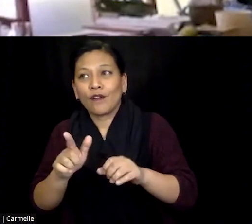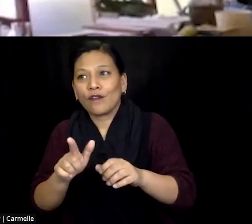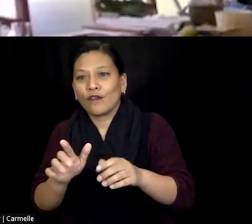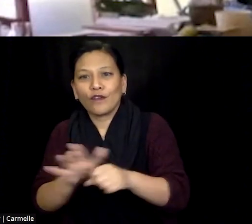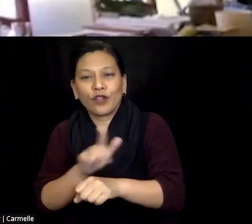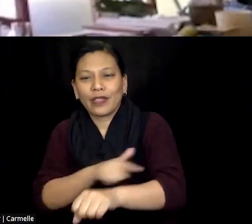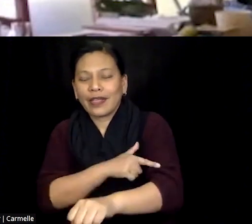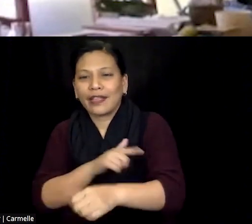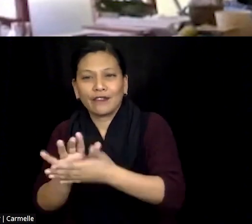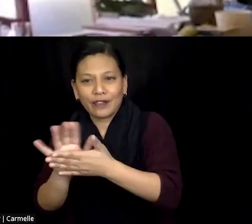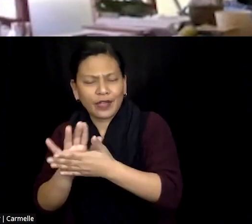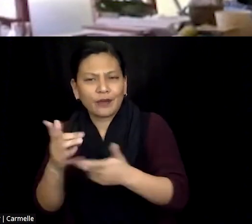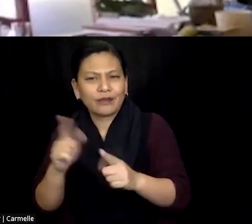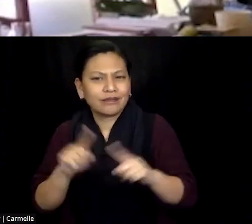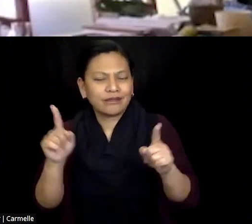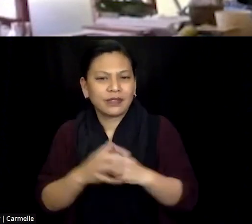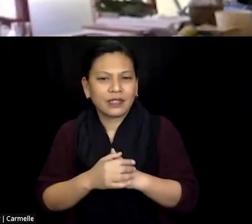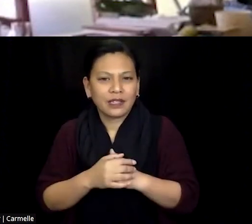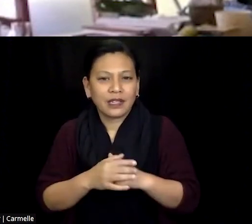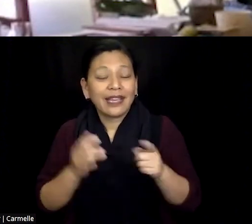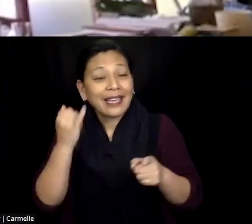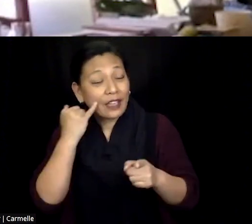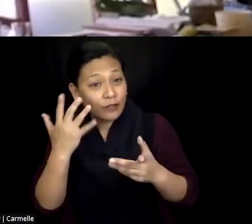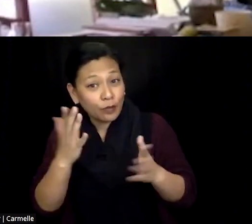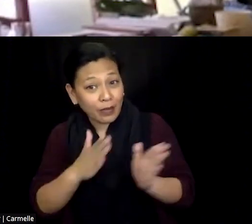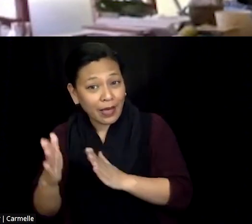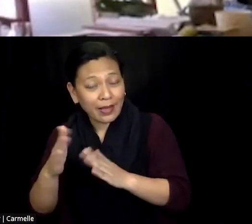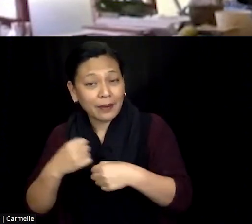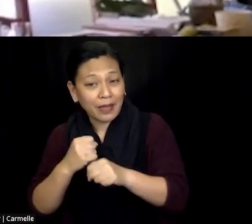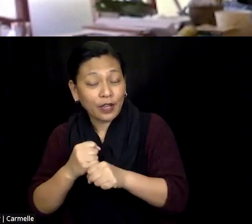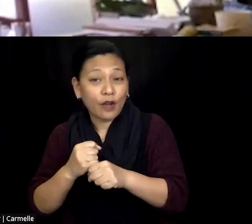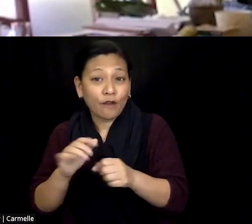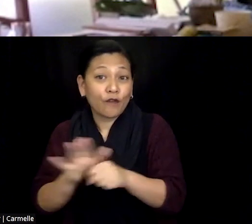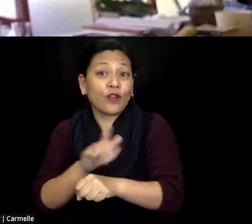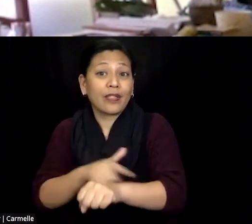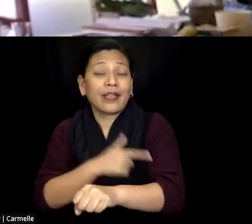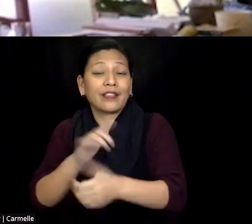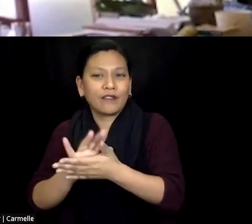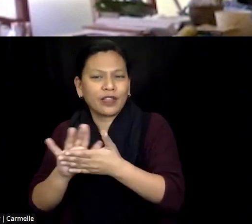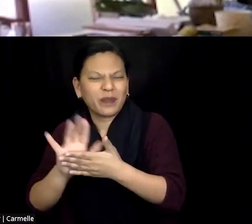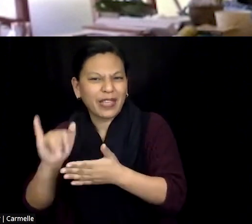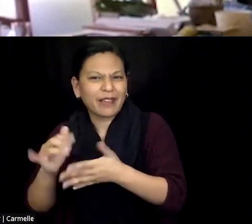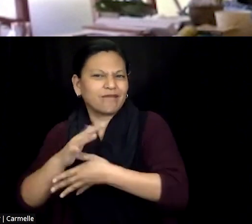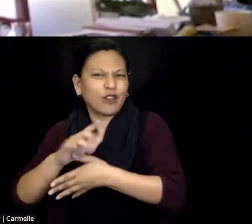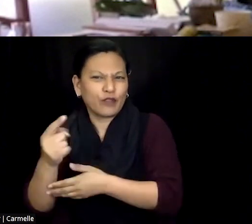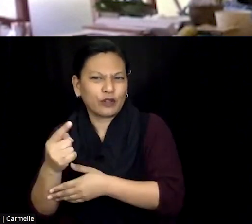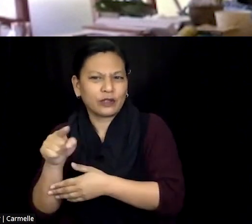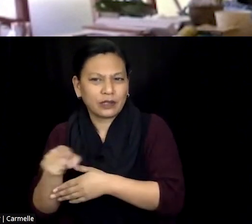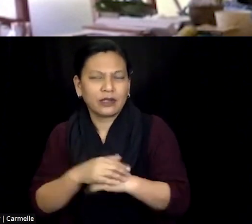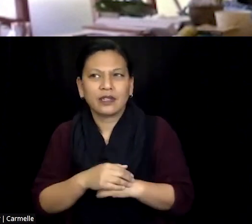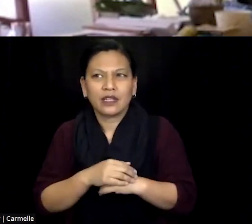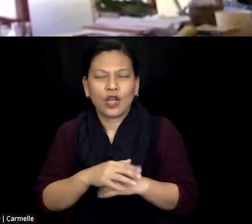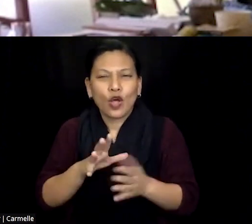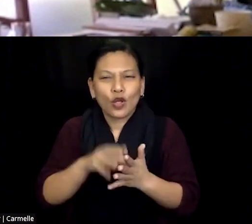I always say, if you're going to make your first feature, make a feature first. That's always important. Learning how to tell a story over